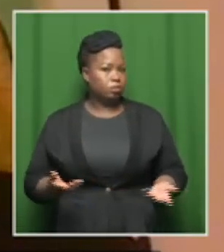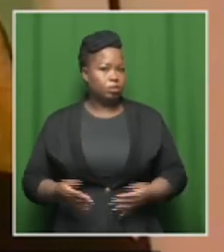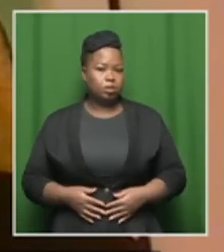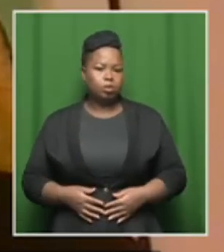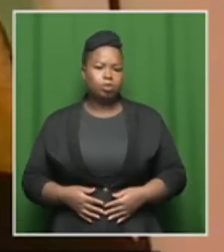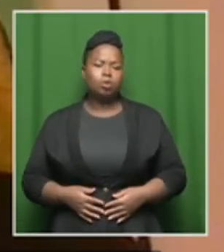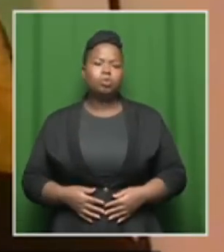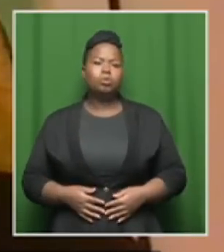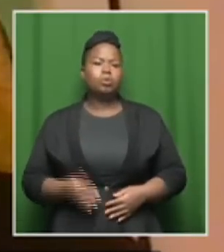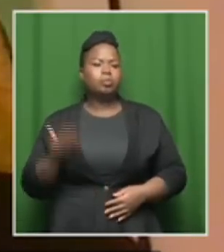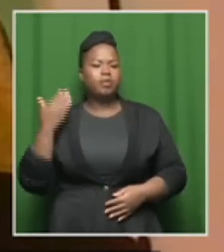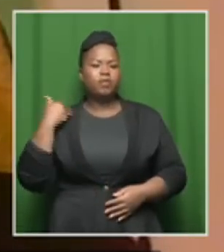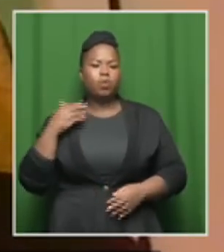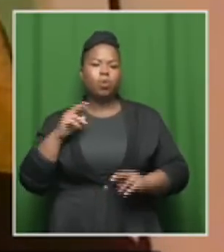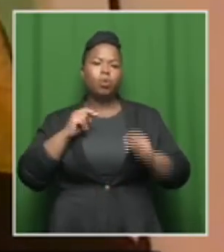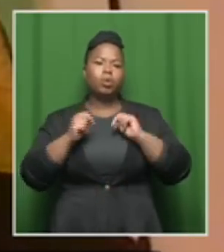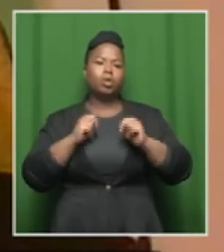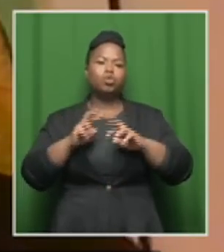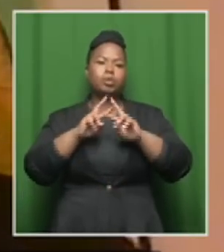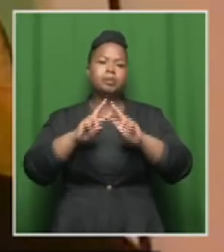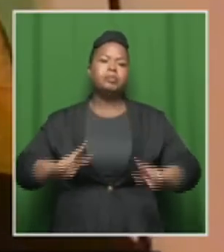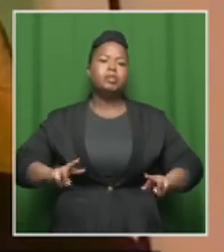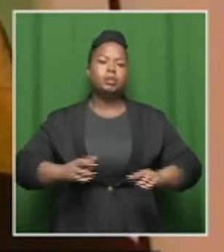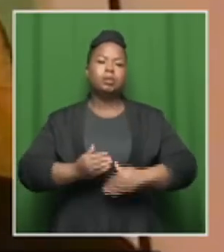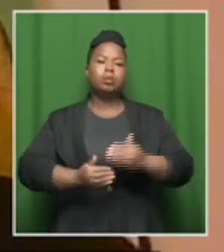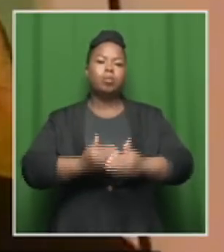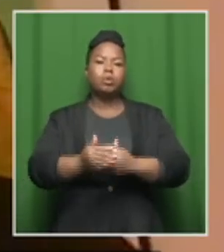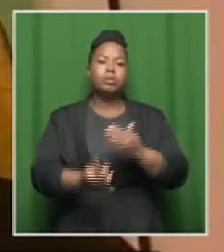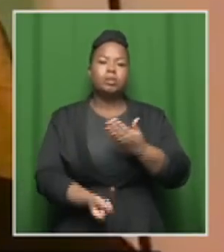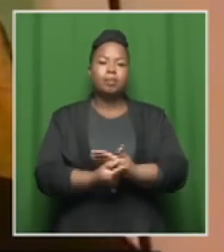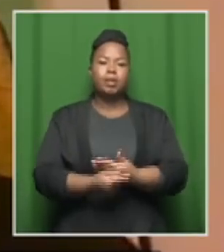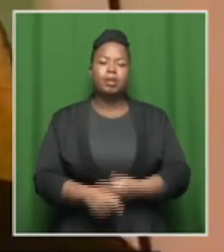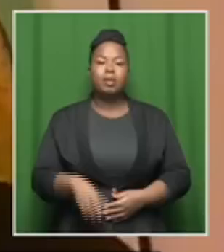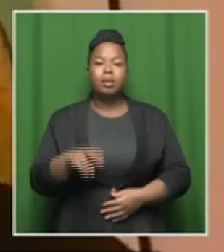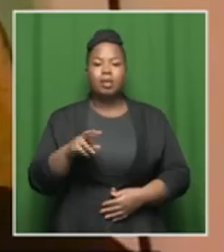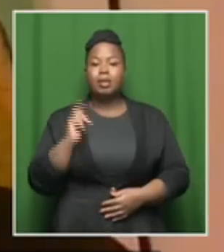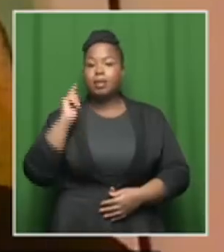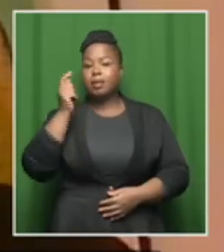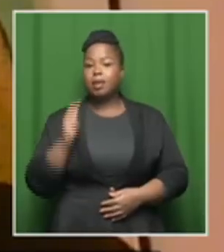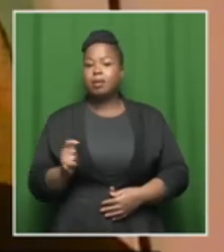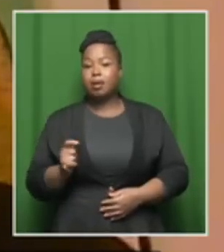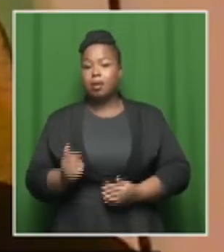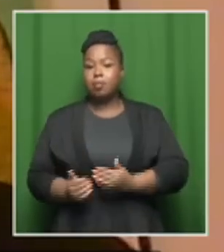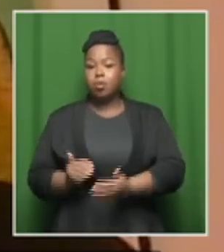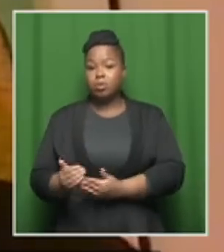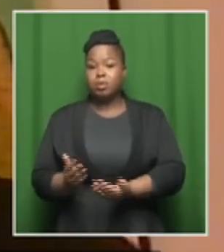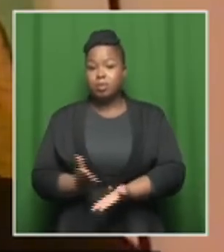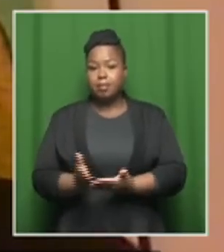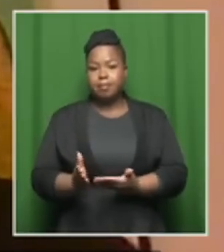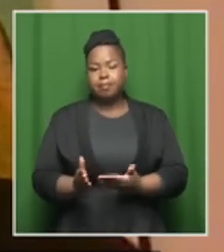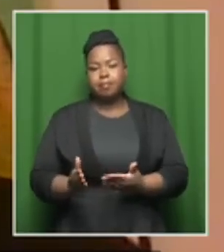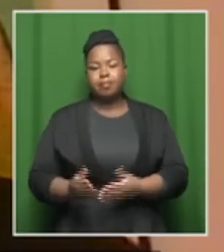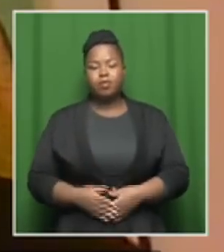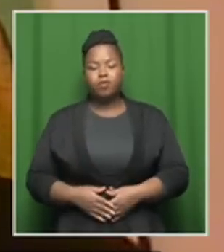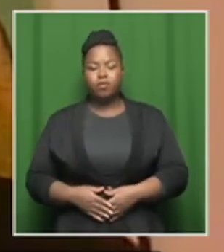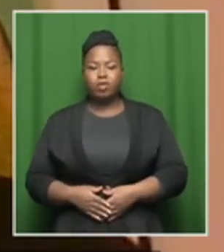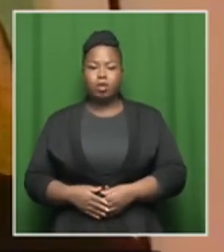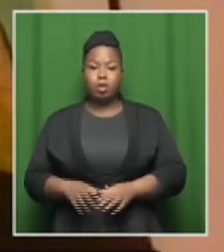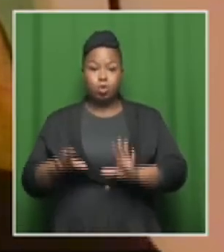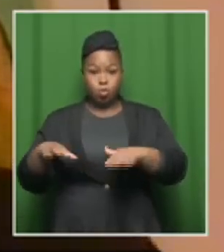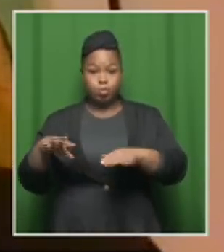peace negotiations processes going on. You've had the Nairobi process, which included some of the militias and rebel